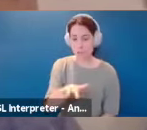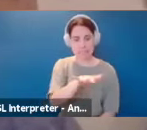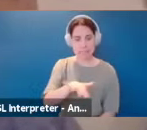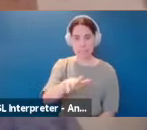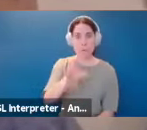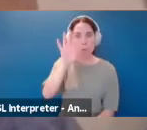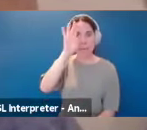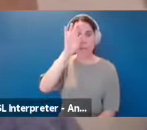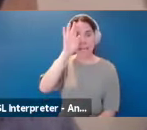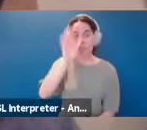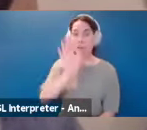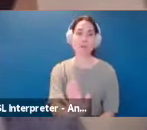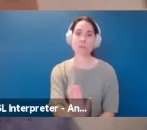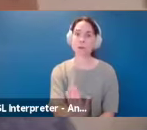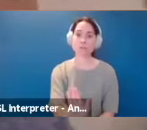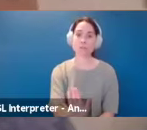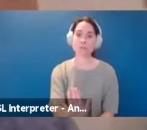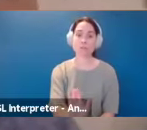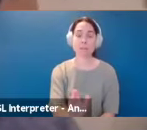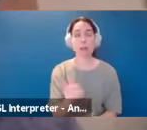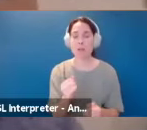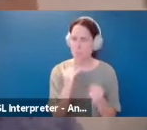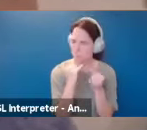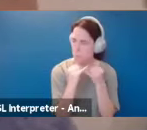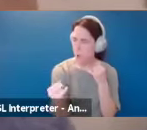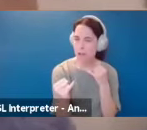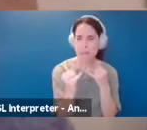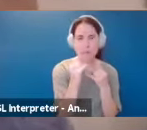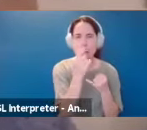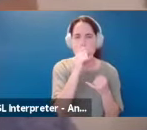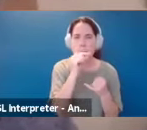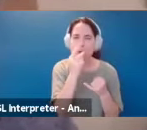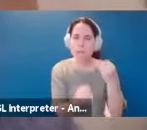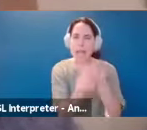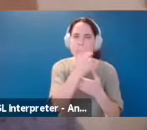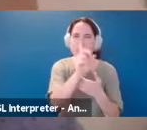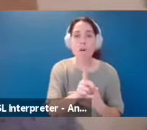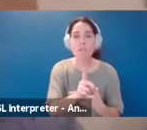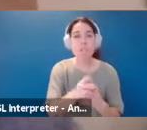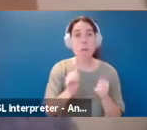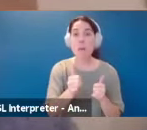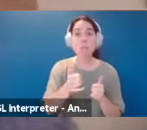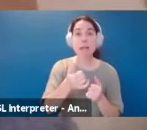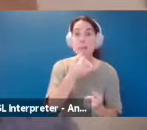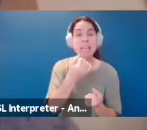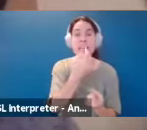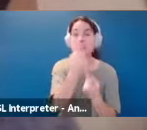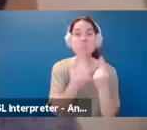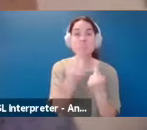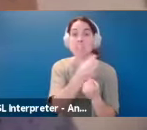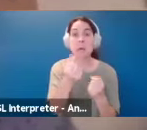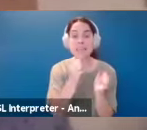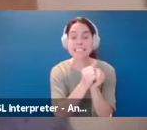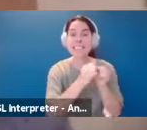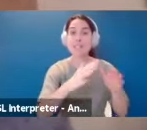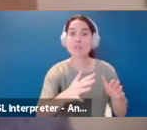worse it could happen is you all disagree with me that's not very dangerous or you might think what I'm saying is a bad thing that's not